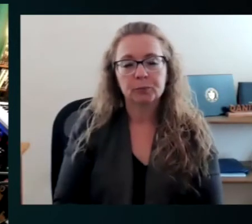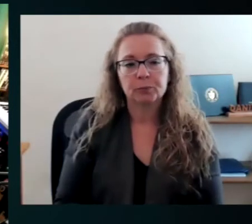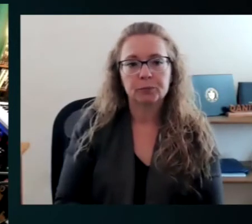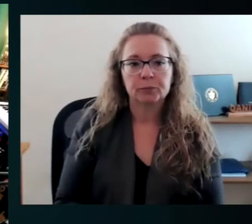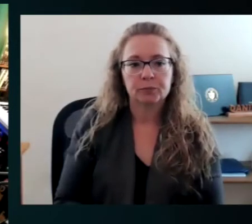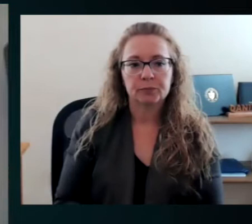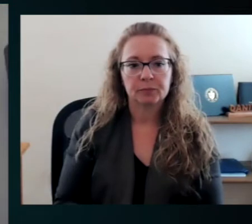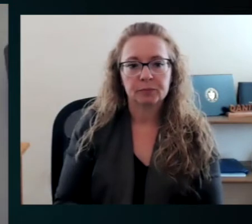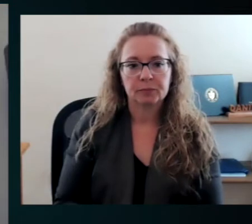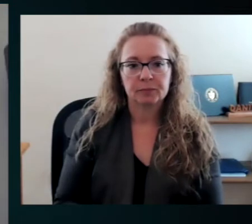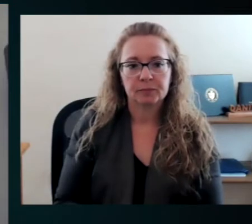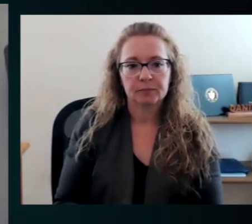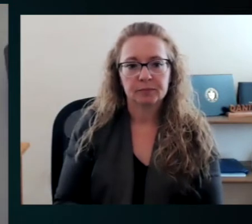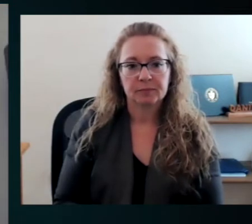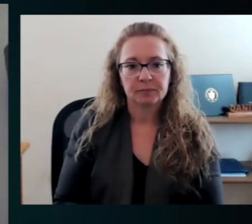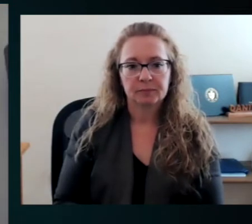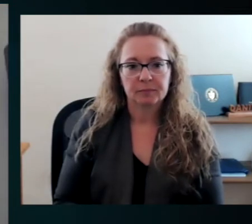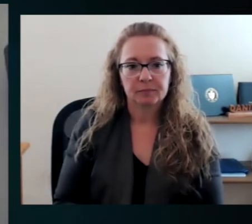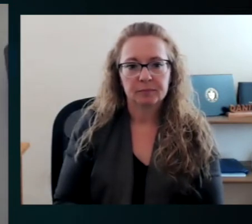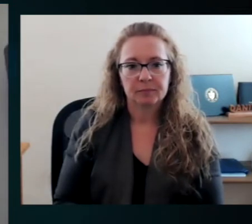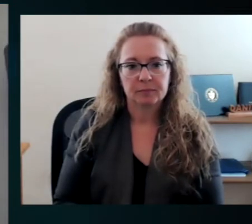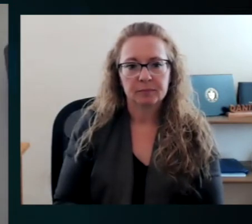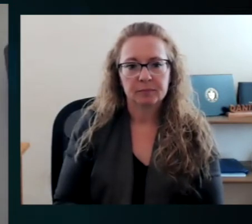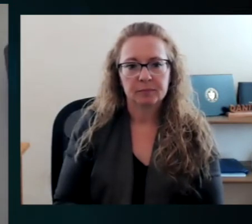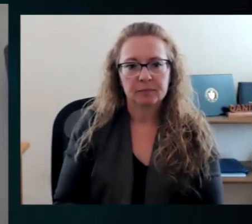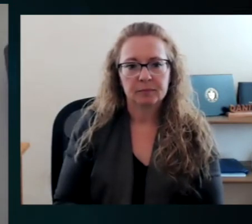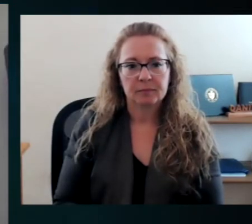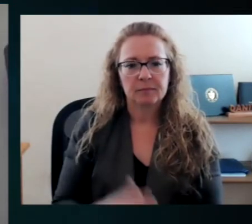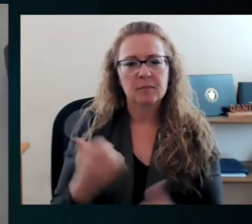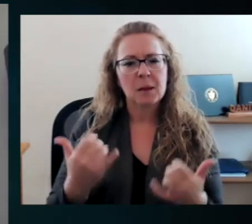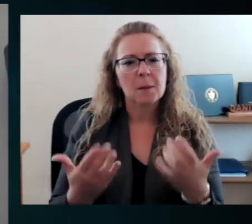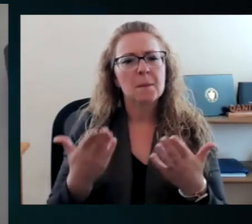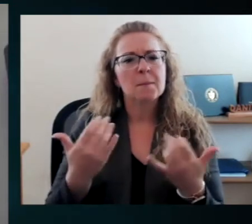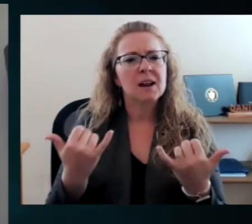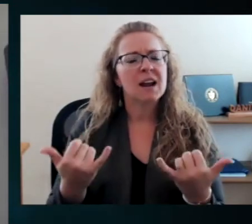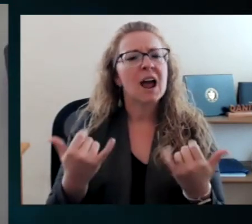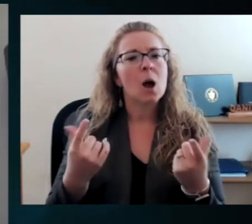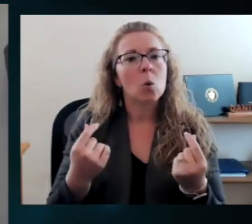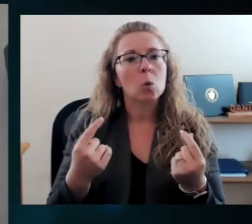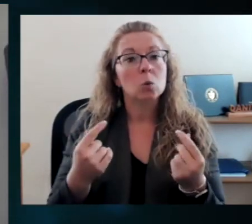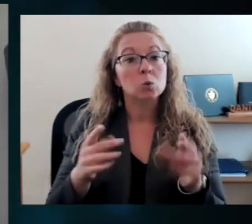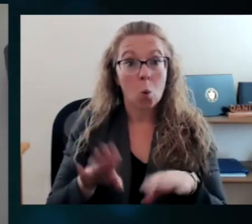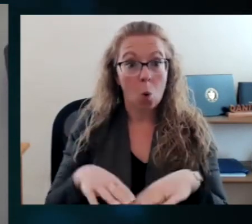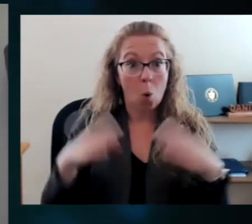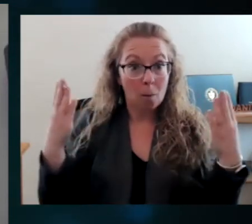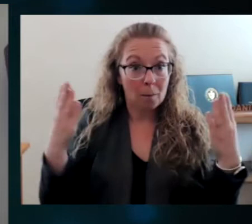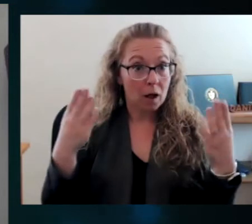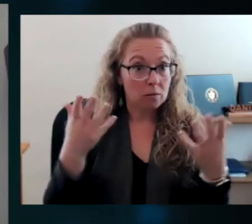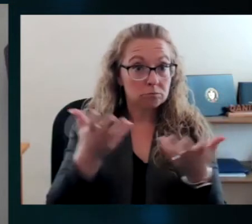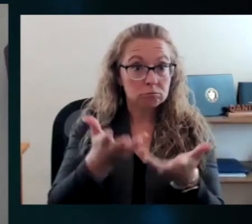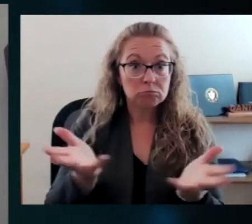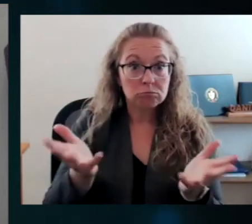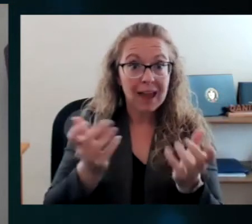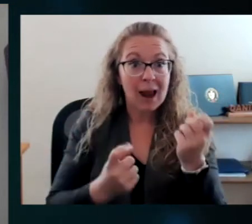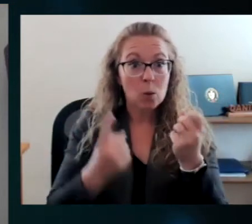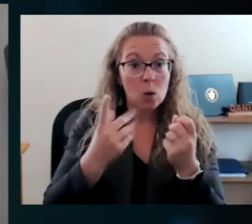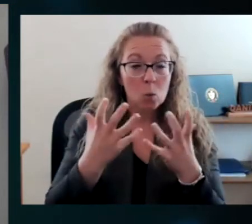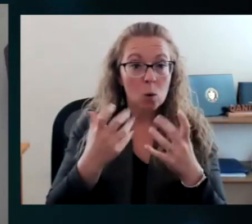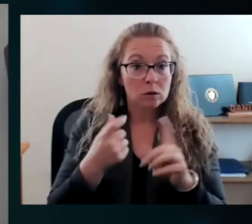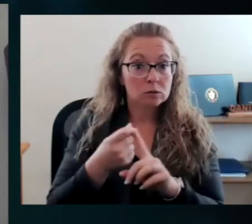And yeah, maybe we can just open things up to anyone who might like to branch off from that